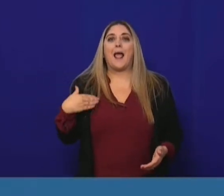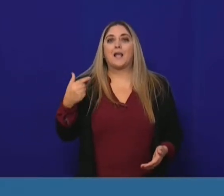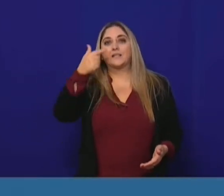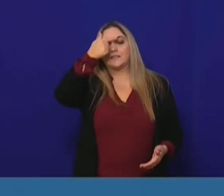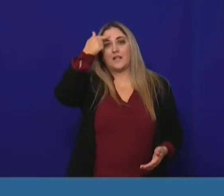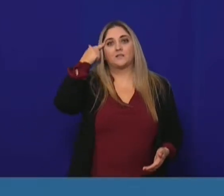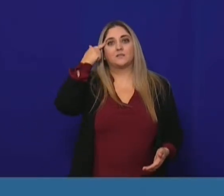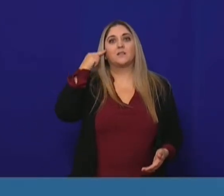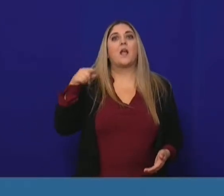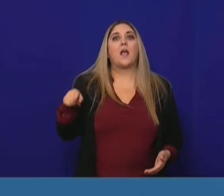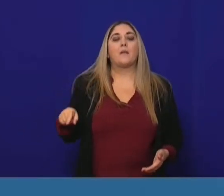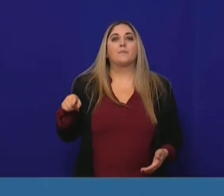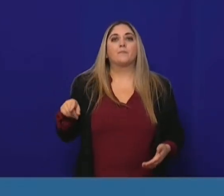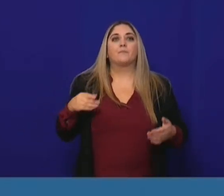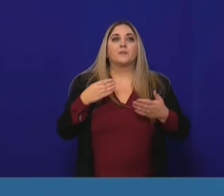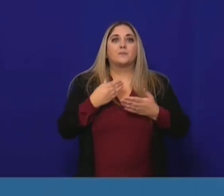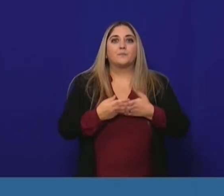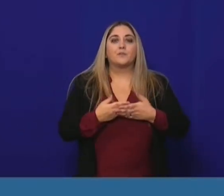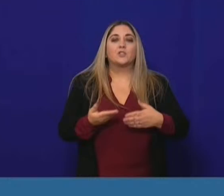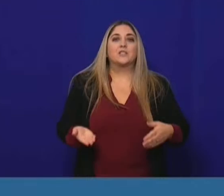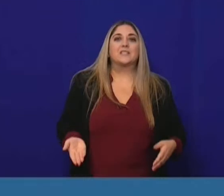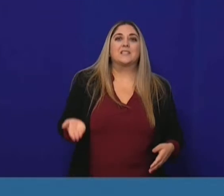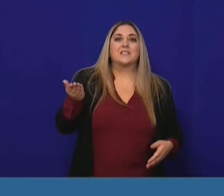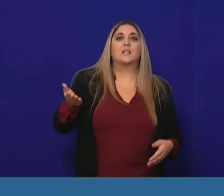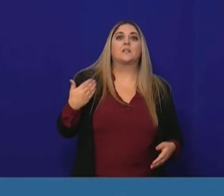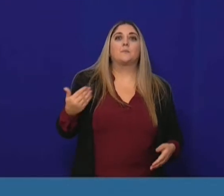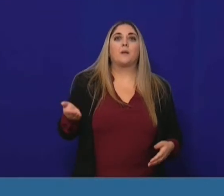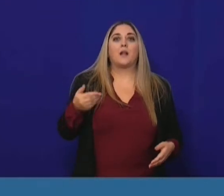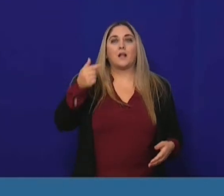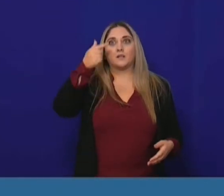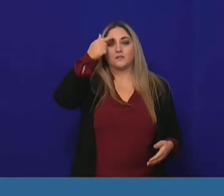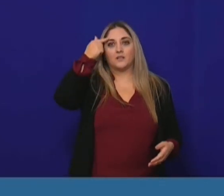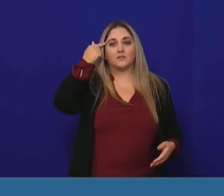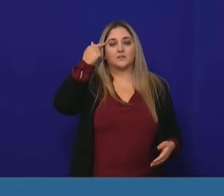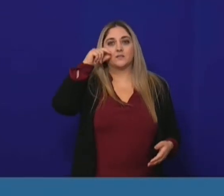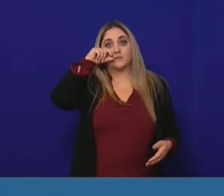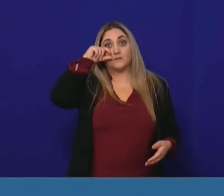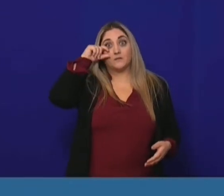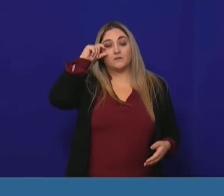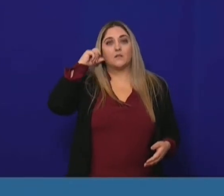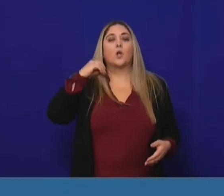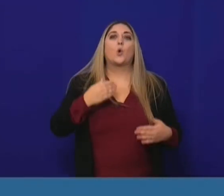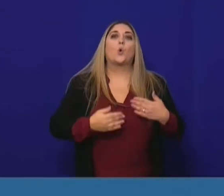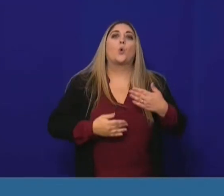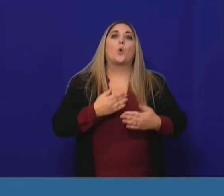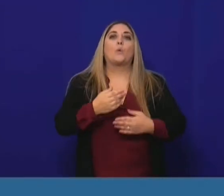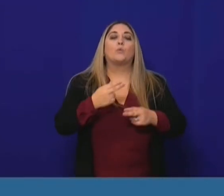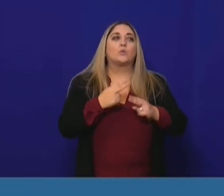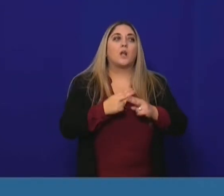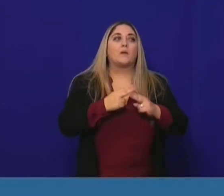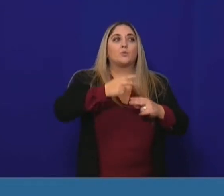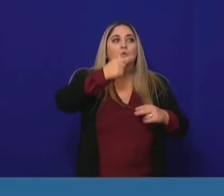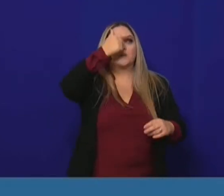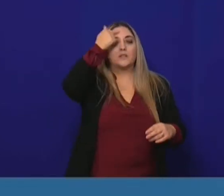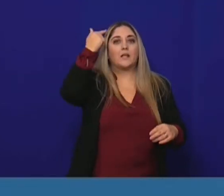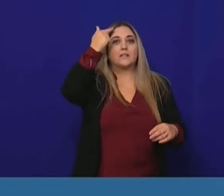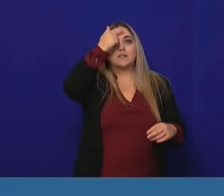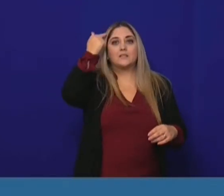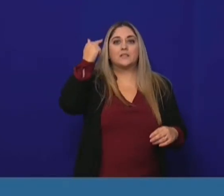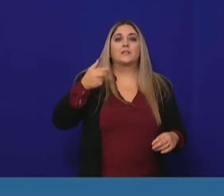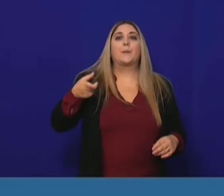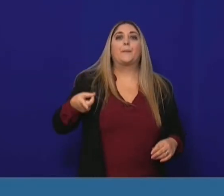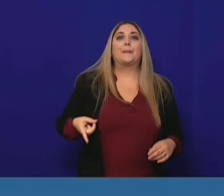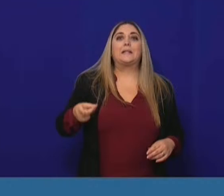għaddej ħalli aħna nkun nistgħu iktar nagħmlu testijiet. U bqajna dejjem bit-testjar kemm